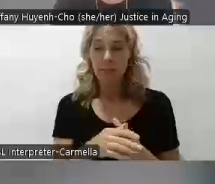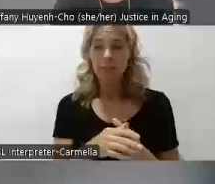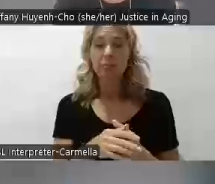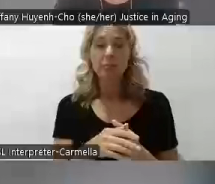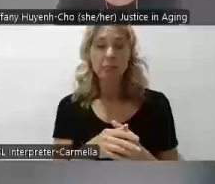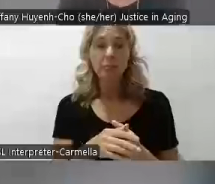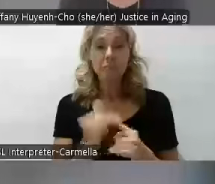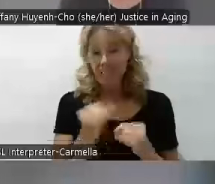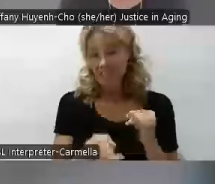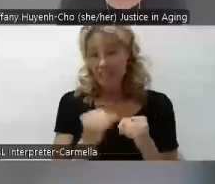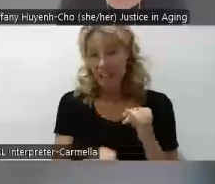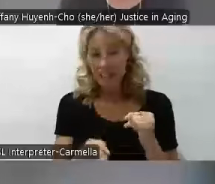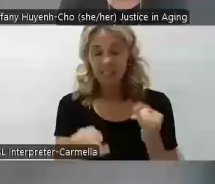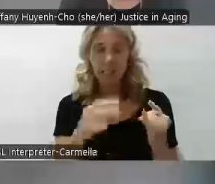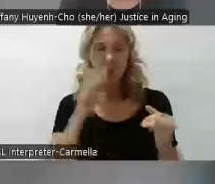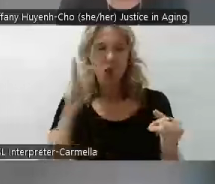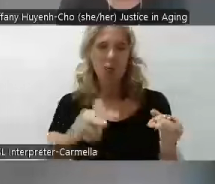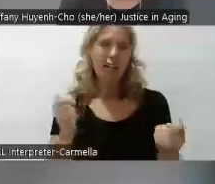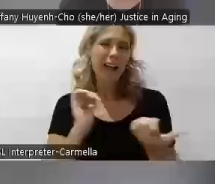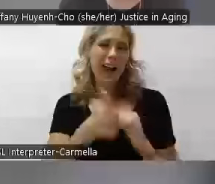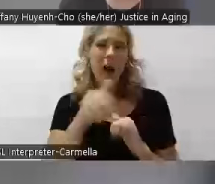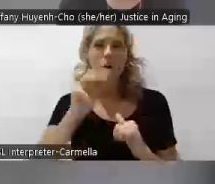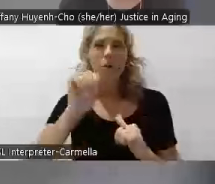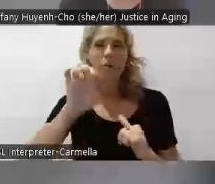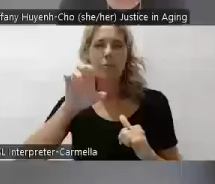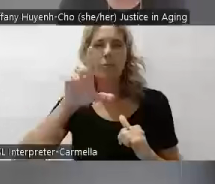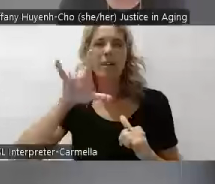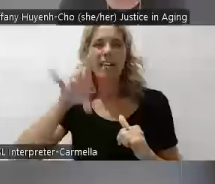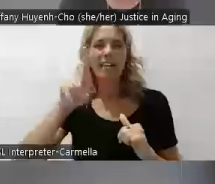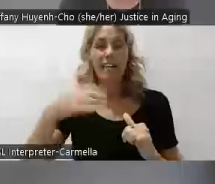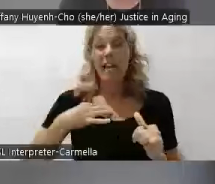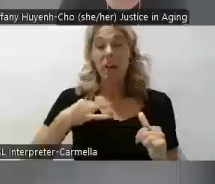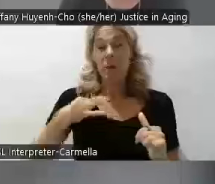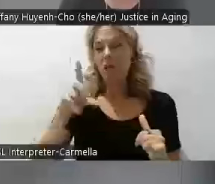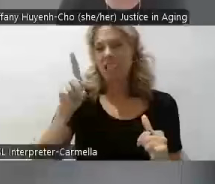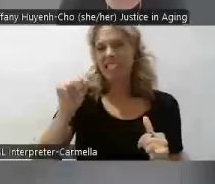And then lastly, we're going to look at how Medicaid eligibility dates are